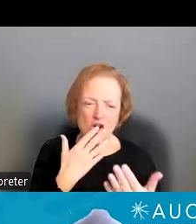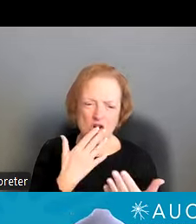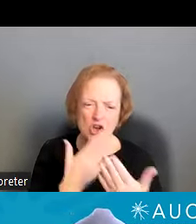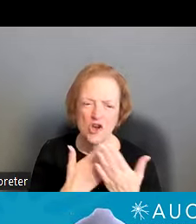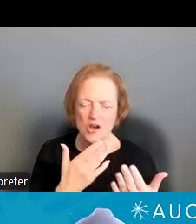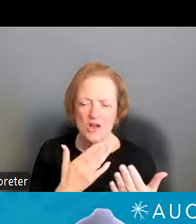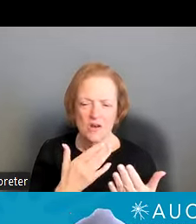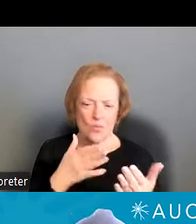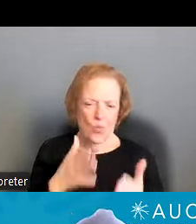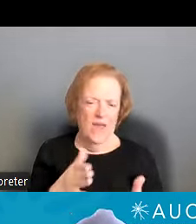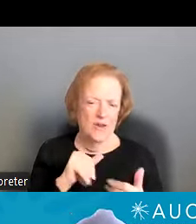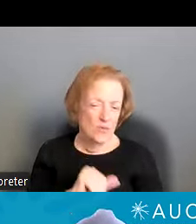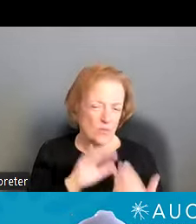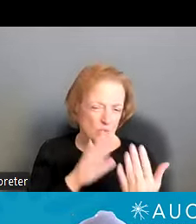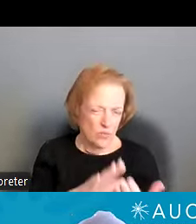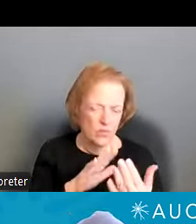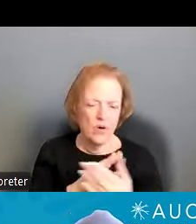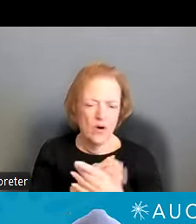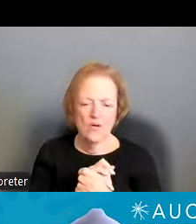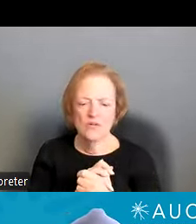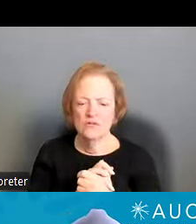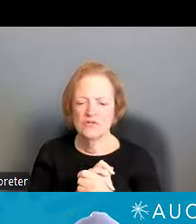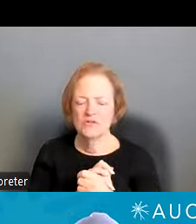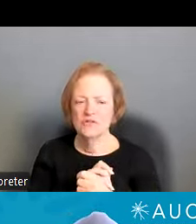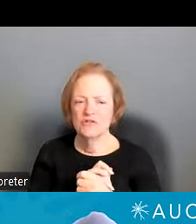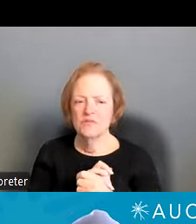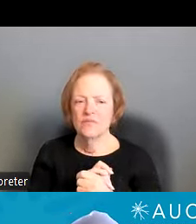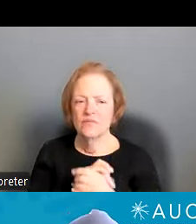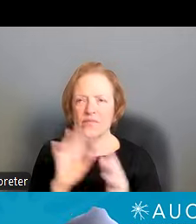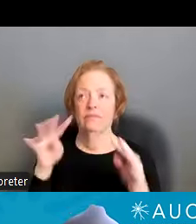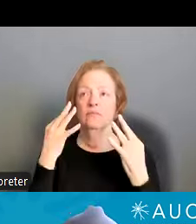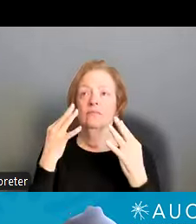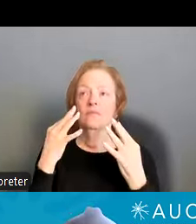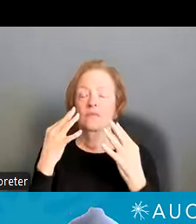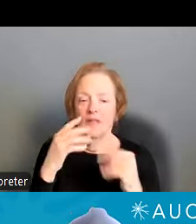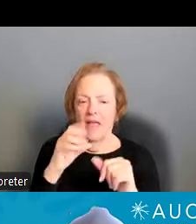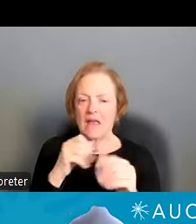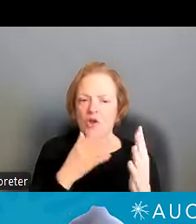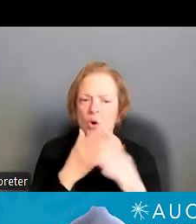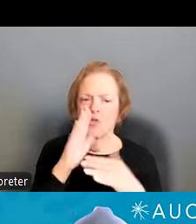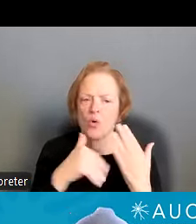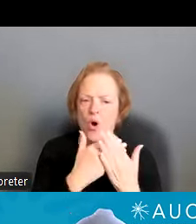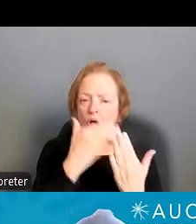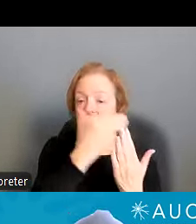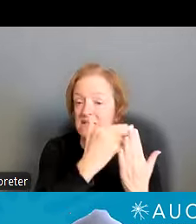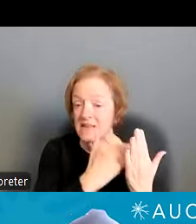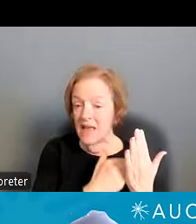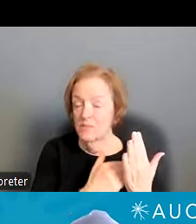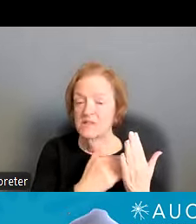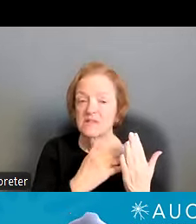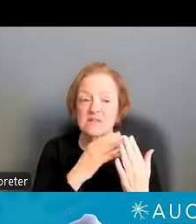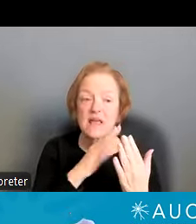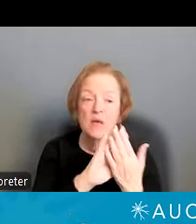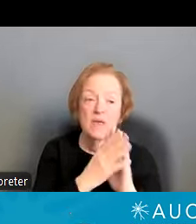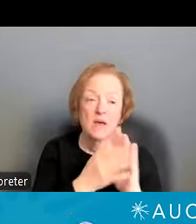that if this proposed rule goes through all of its steps and becomes a final rule, this could